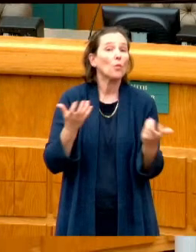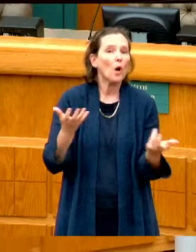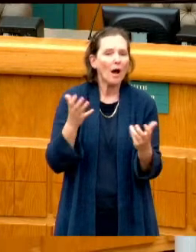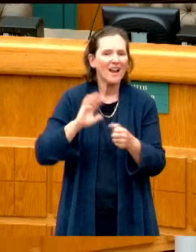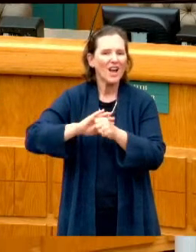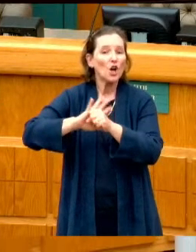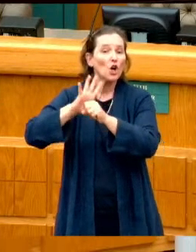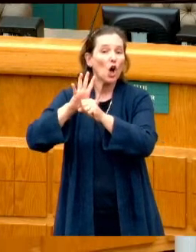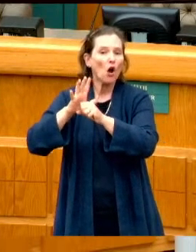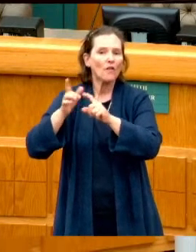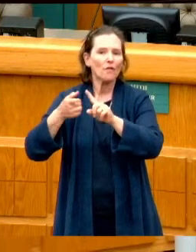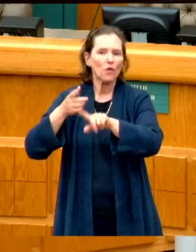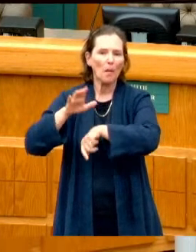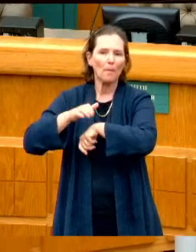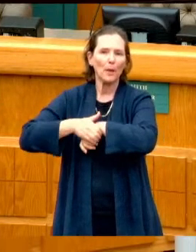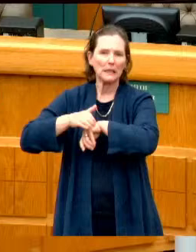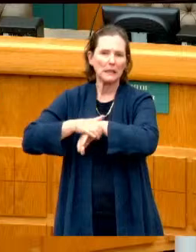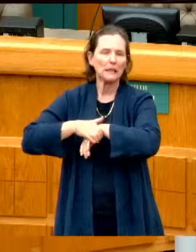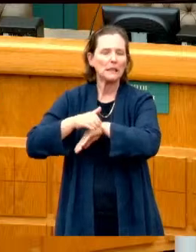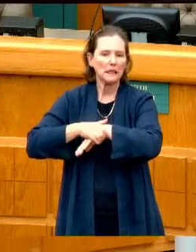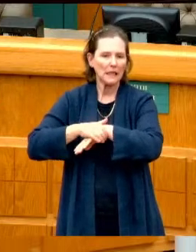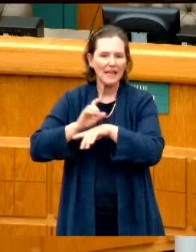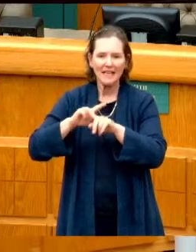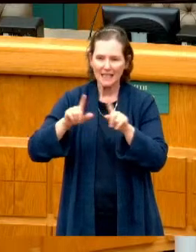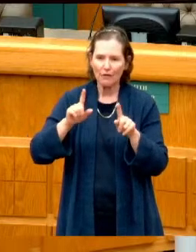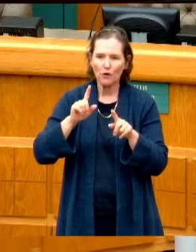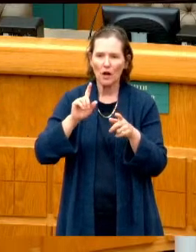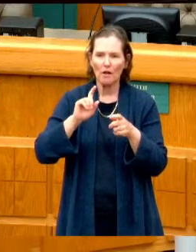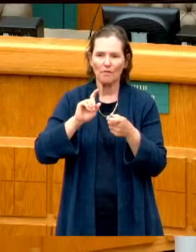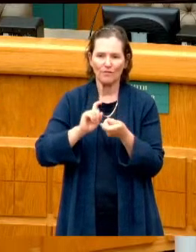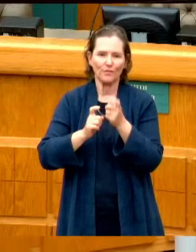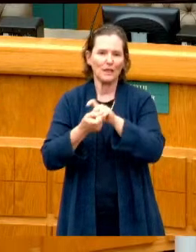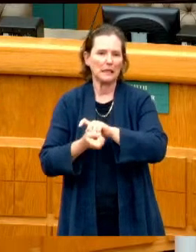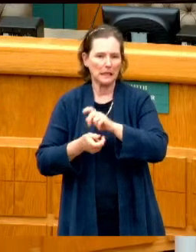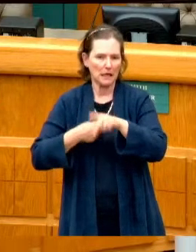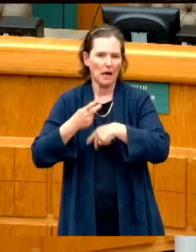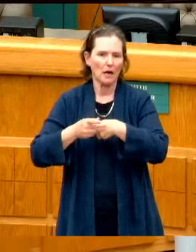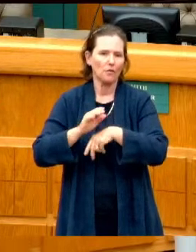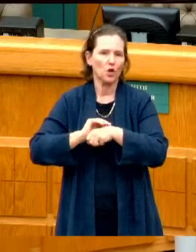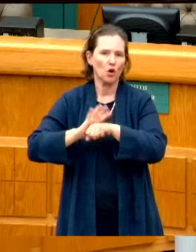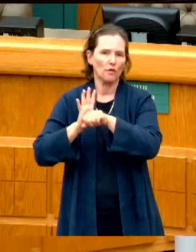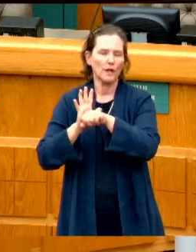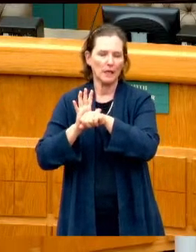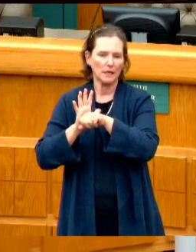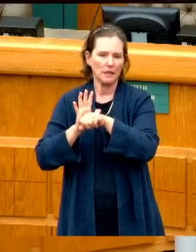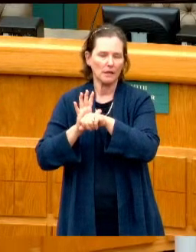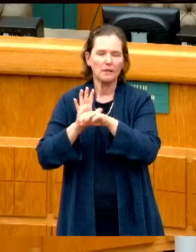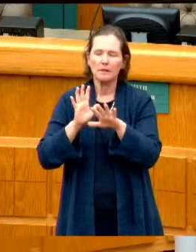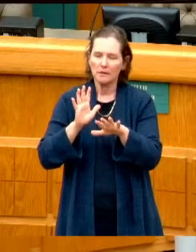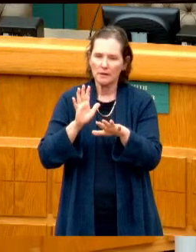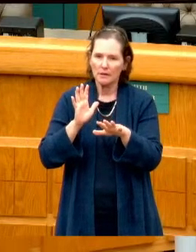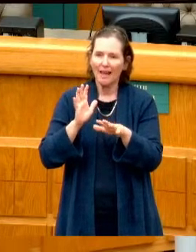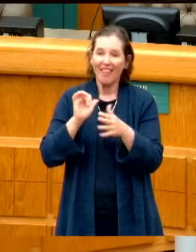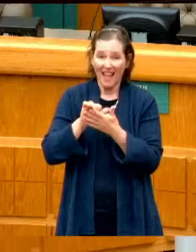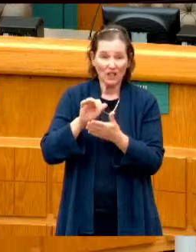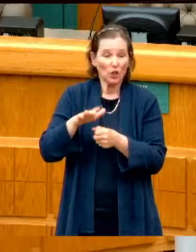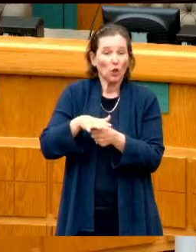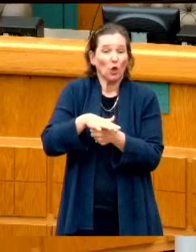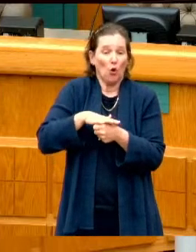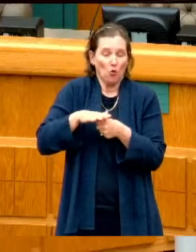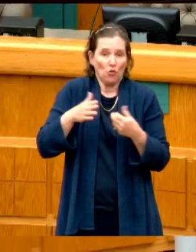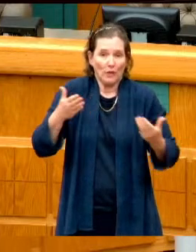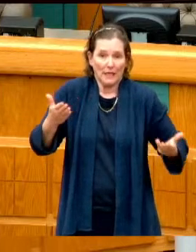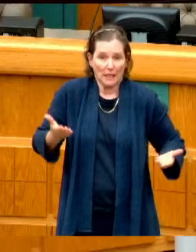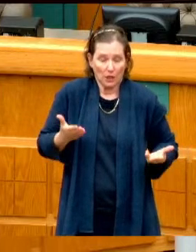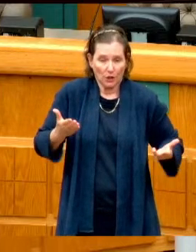County, bringing our total of reported cases to 3. So please, please stay vigilant and